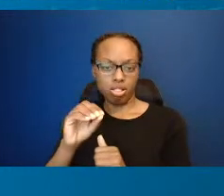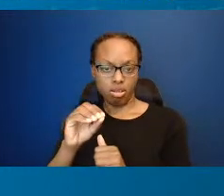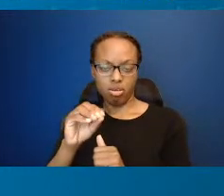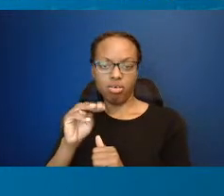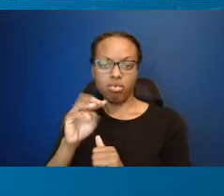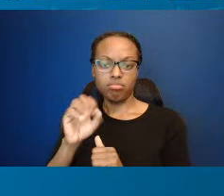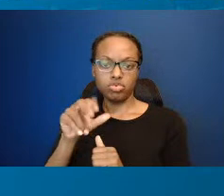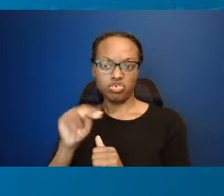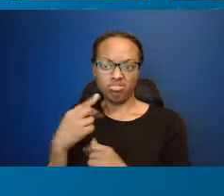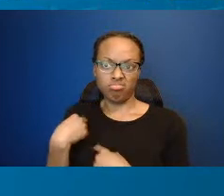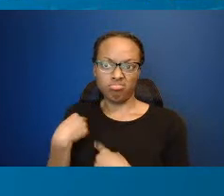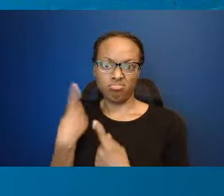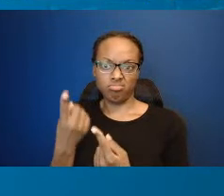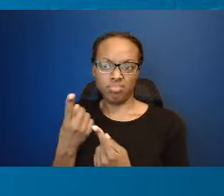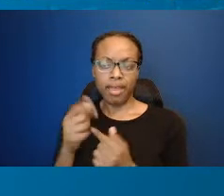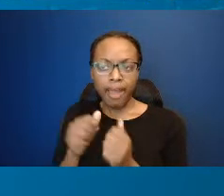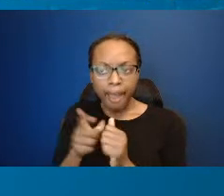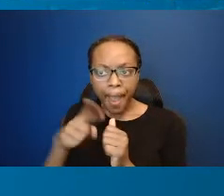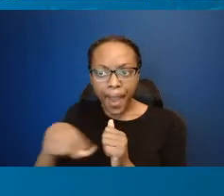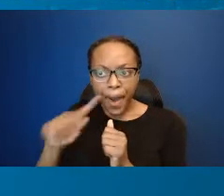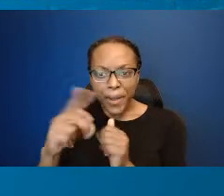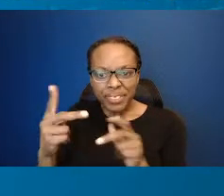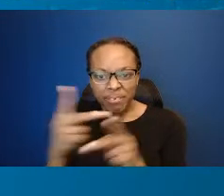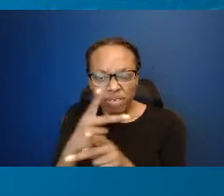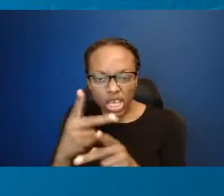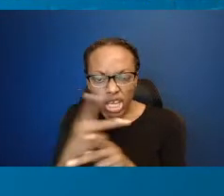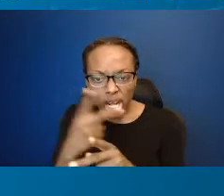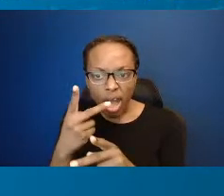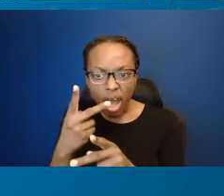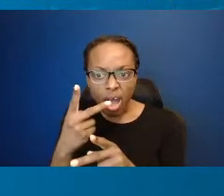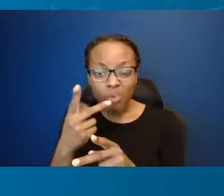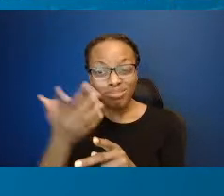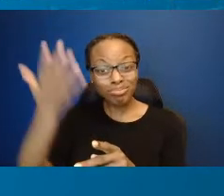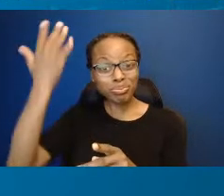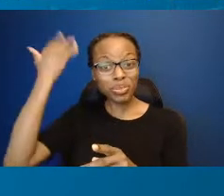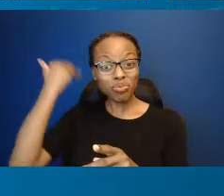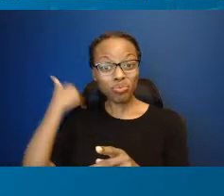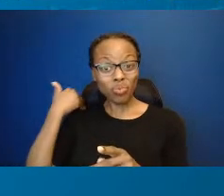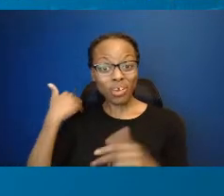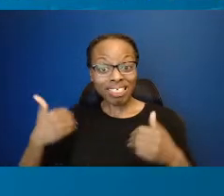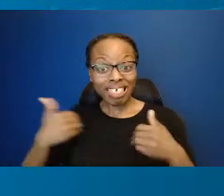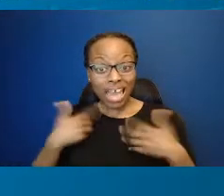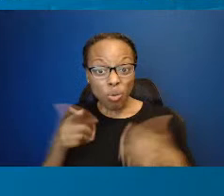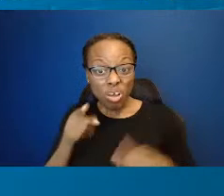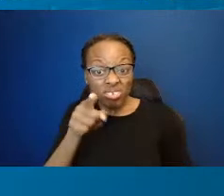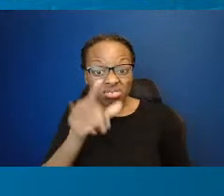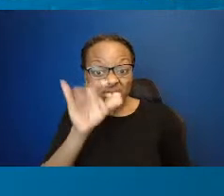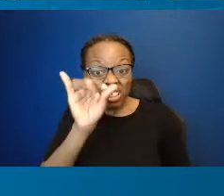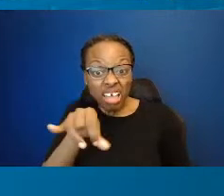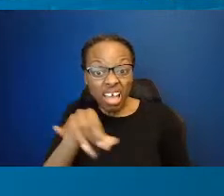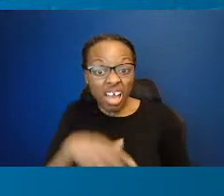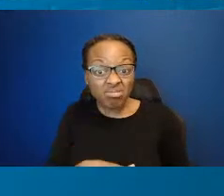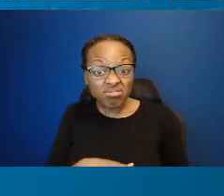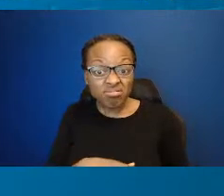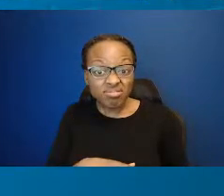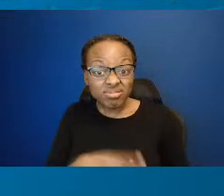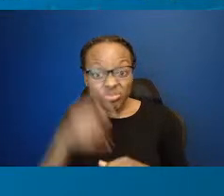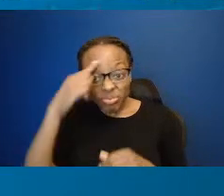that how they figured it out at a time when all they had to use was wide rules